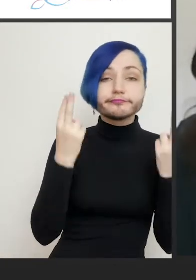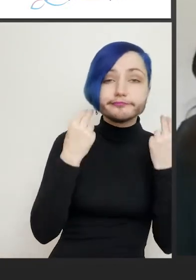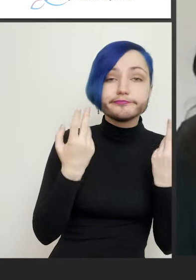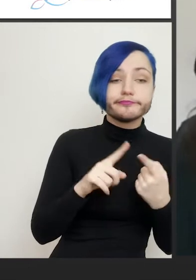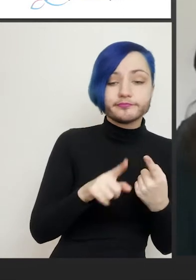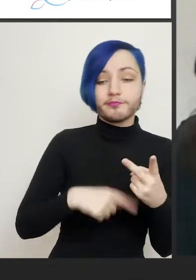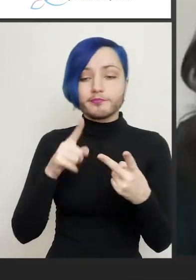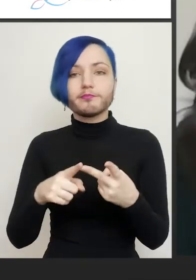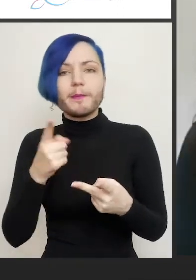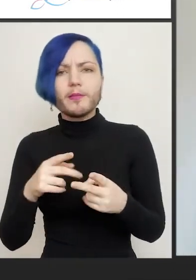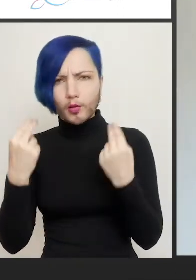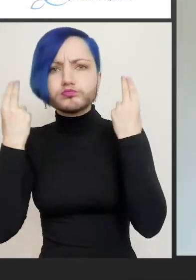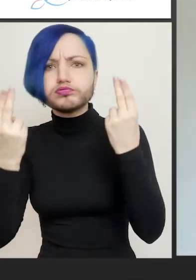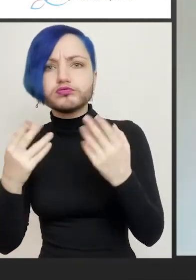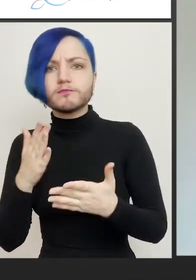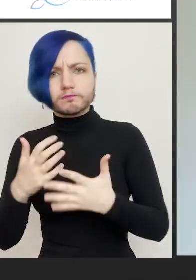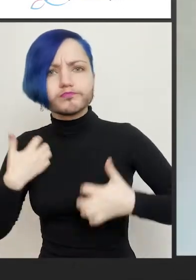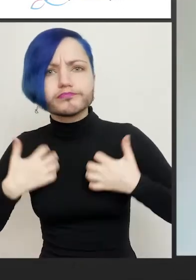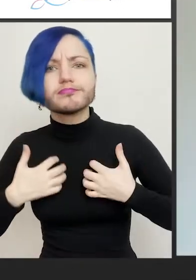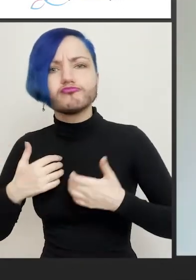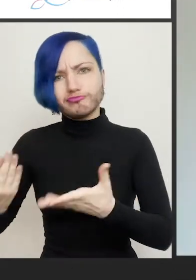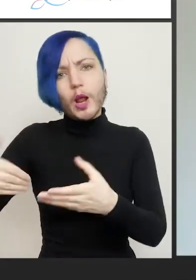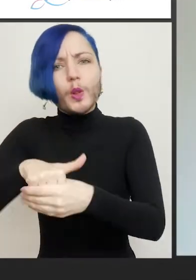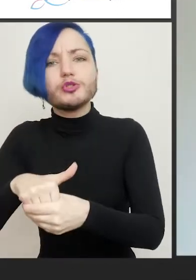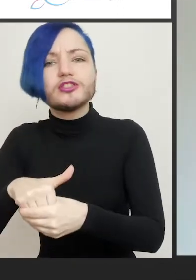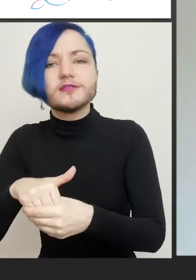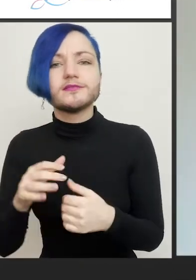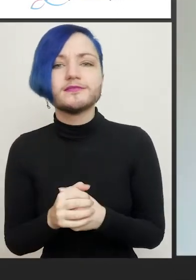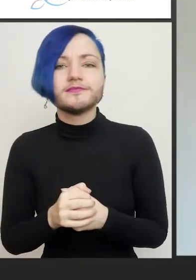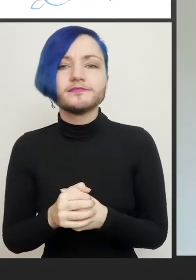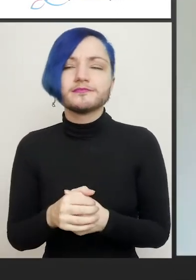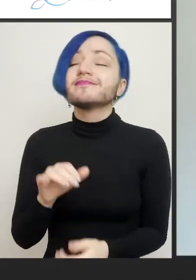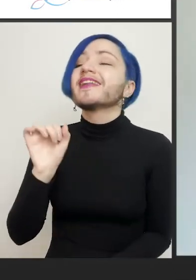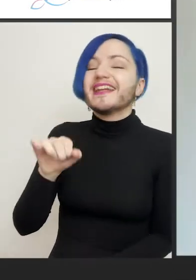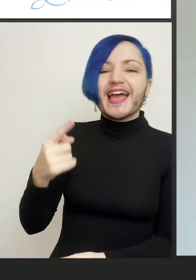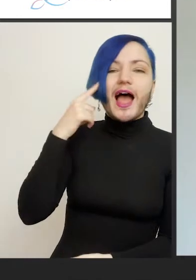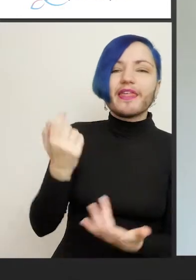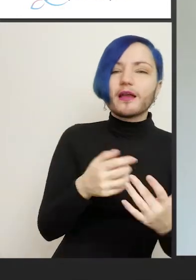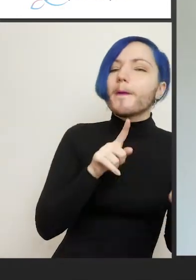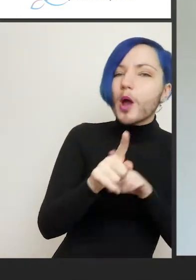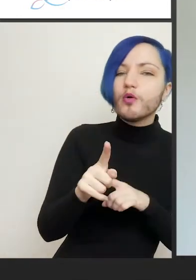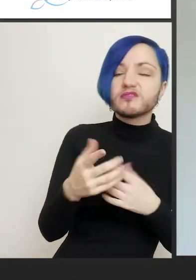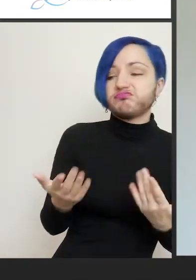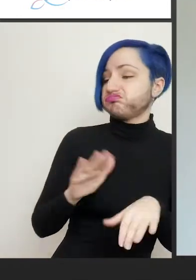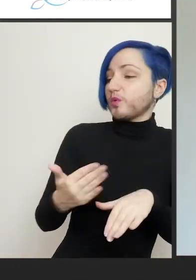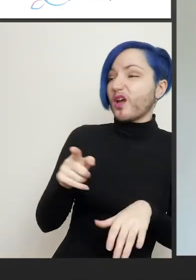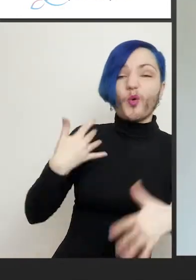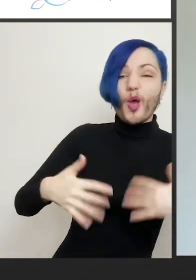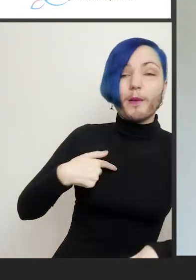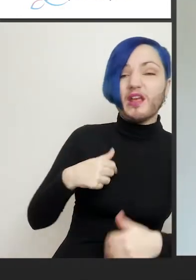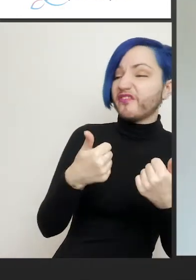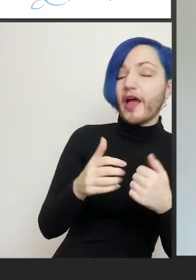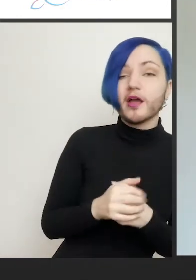well. Yeah, absolutely. That's it. I think it's the vast majority of people probably don't care, so long as you're not harming them. And then there are lots of, particularly in